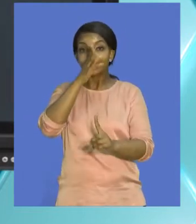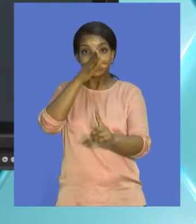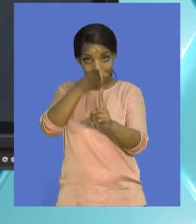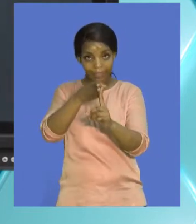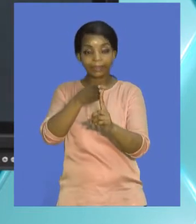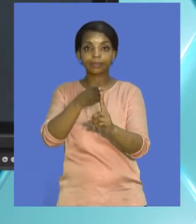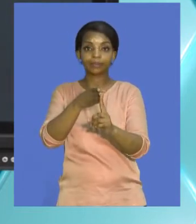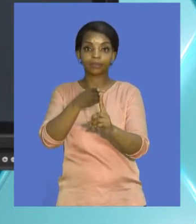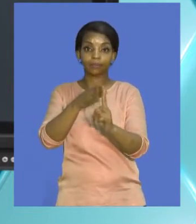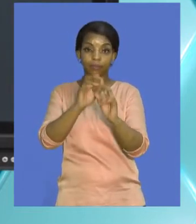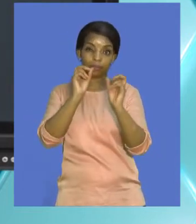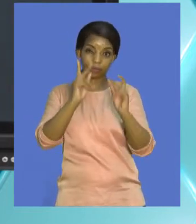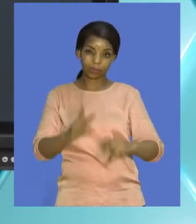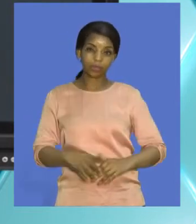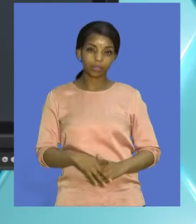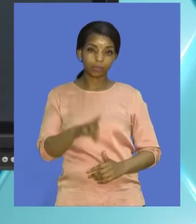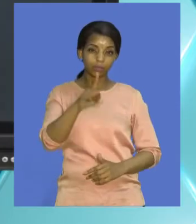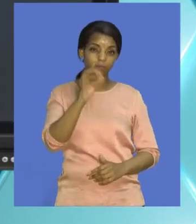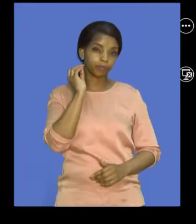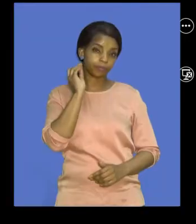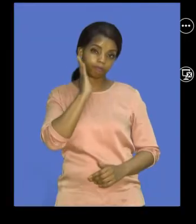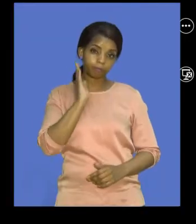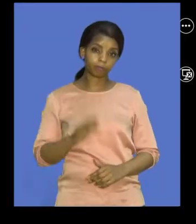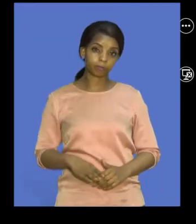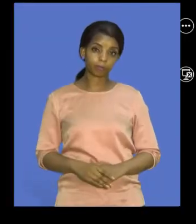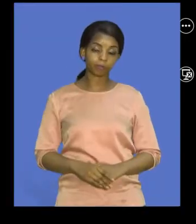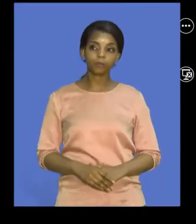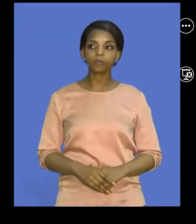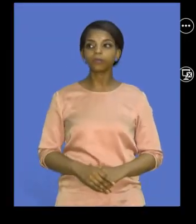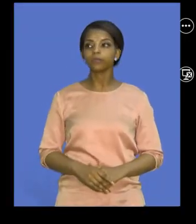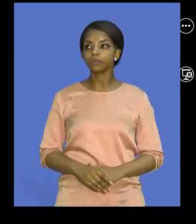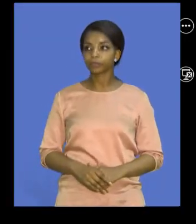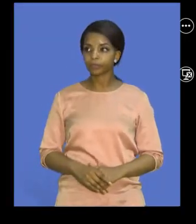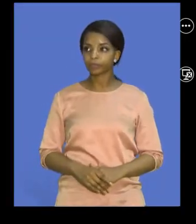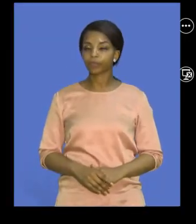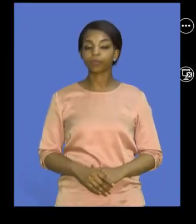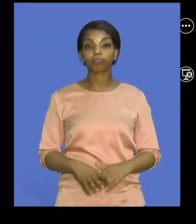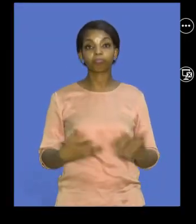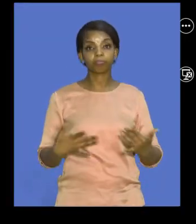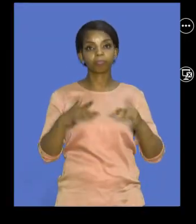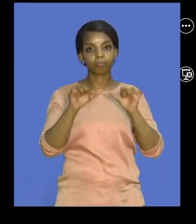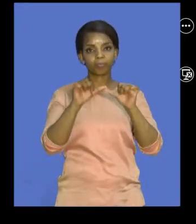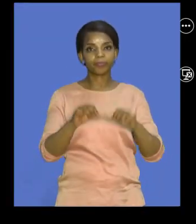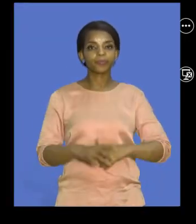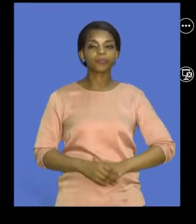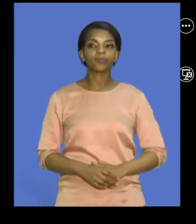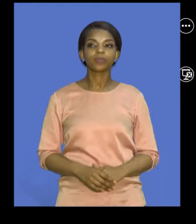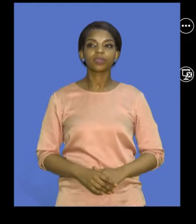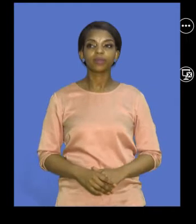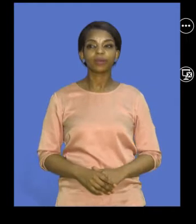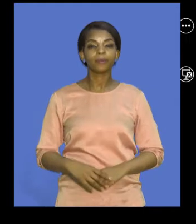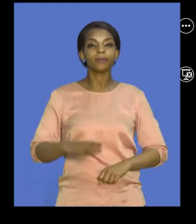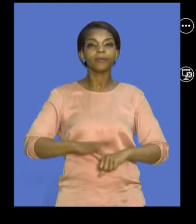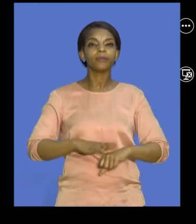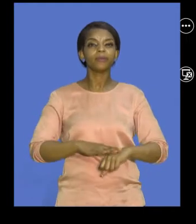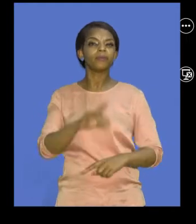So let's just get that out of the way. All right, okay, moving along. The other one is